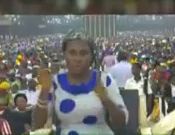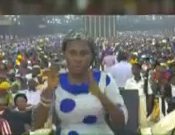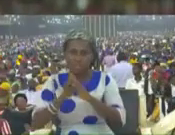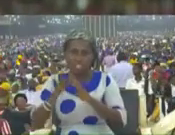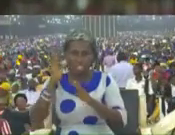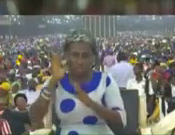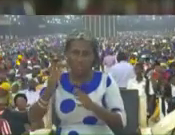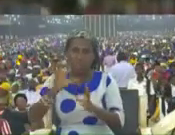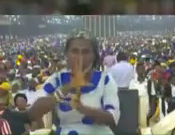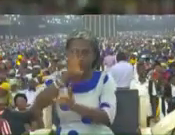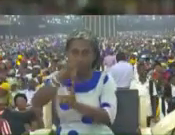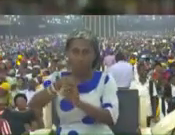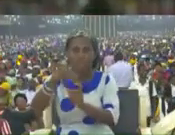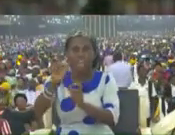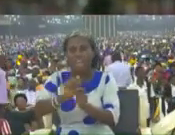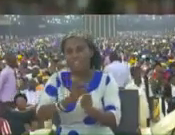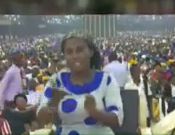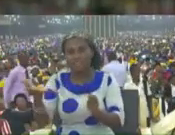everything.